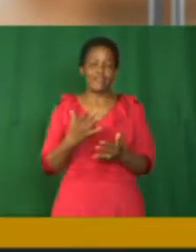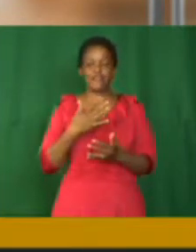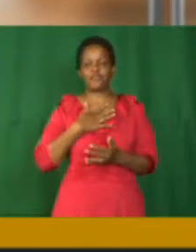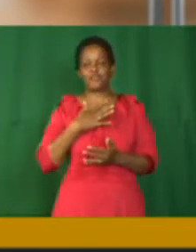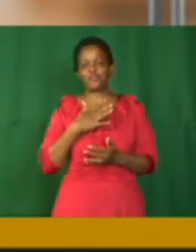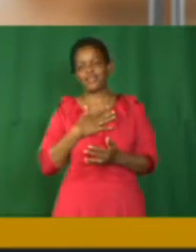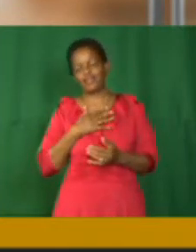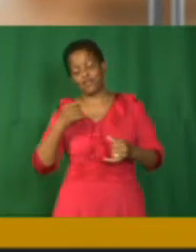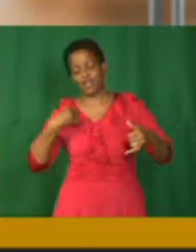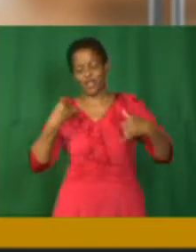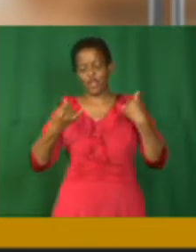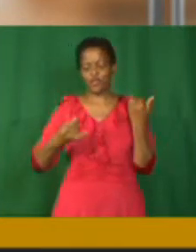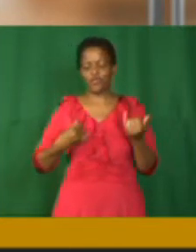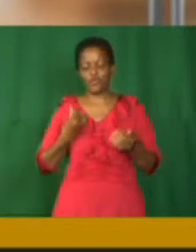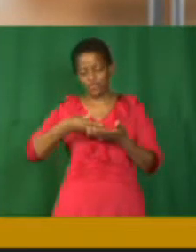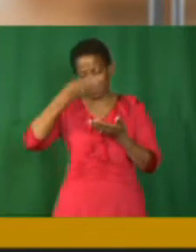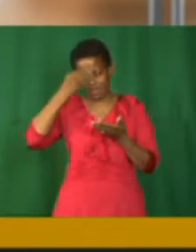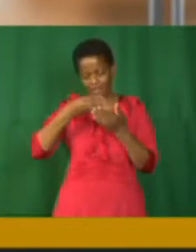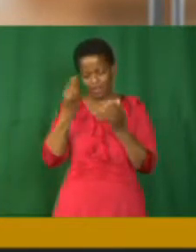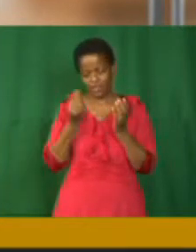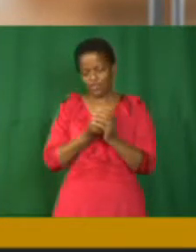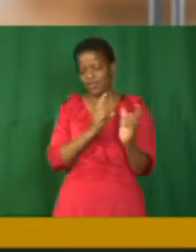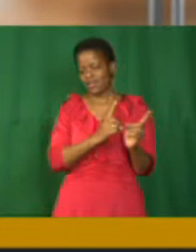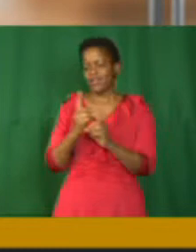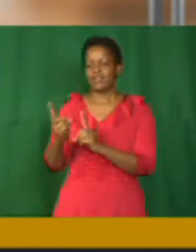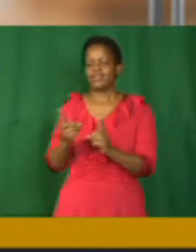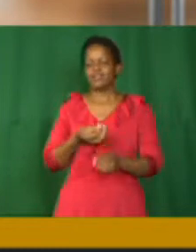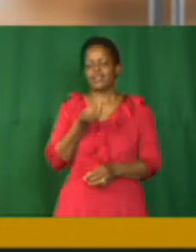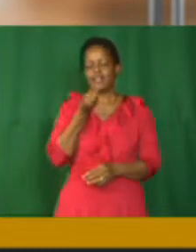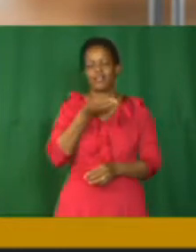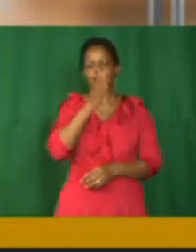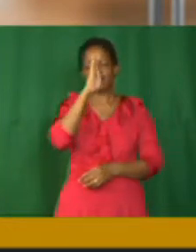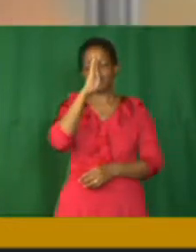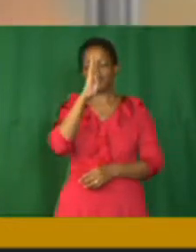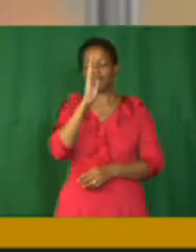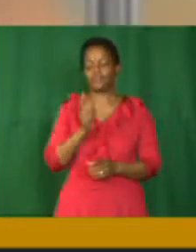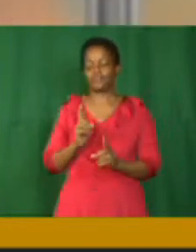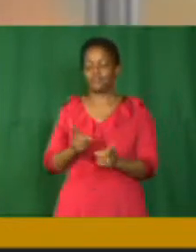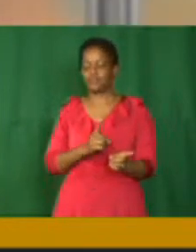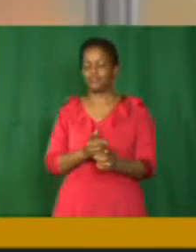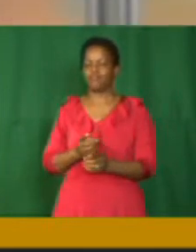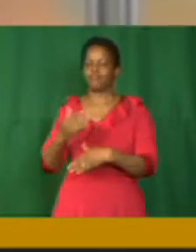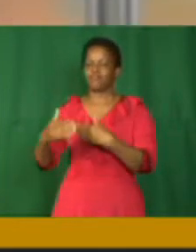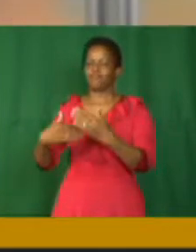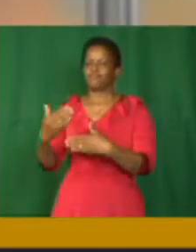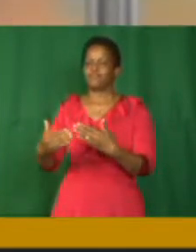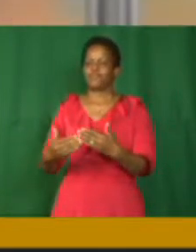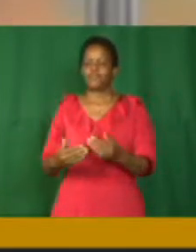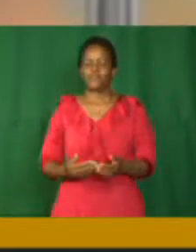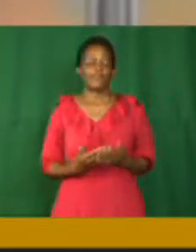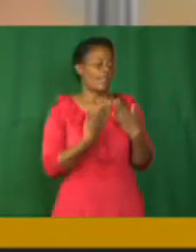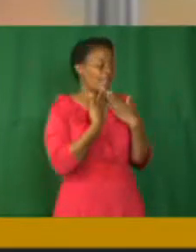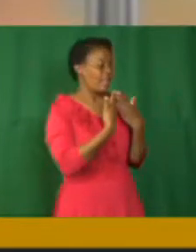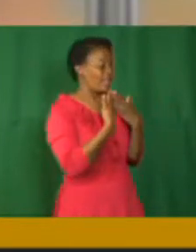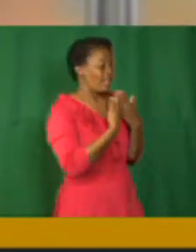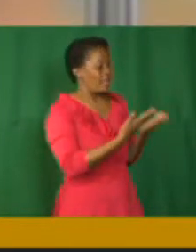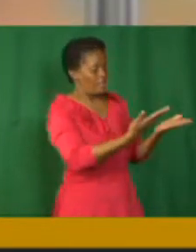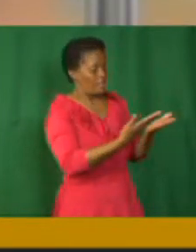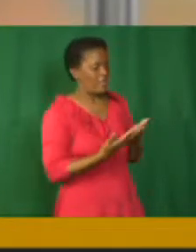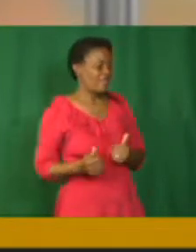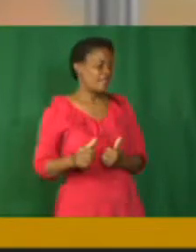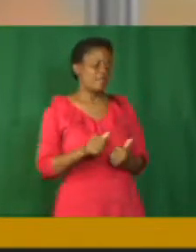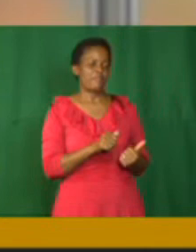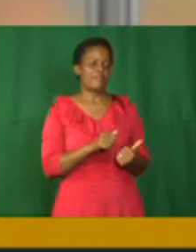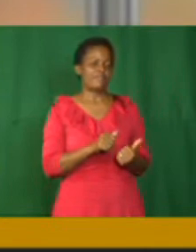the lesson with Mr. Themba Dlamini. Mr. Themba, please continue. All right, thank you. Welcome back from our short break.